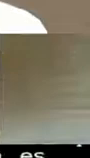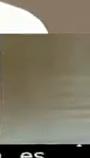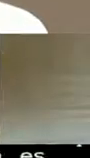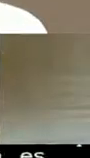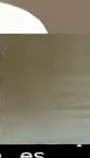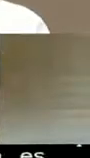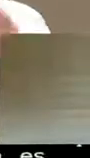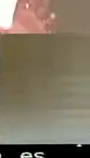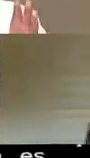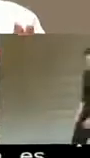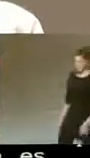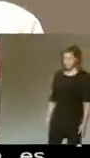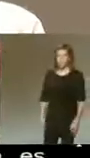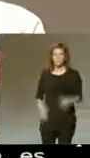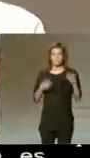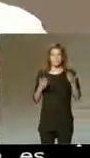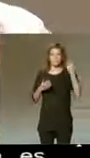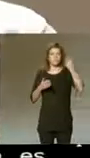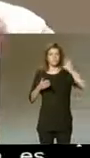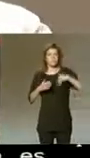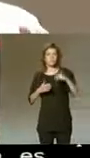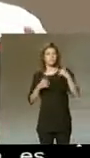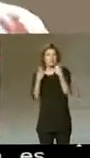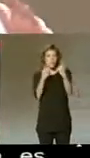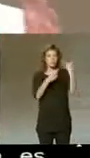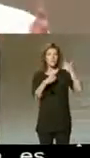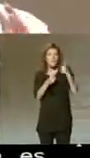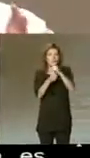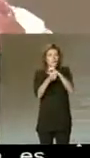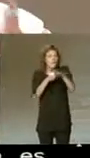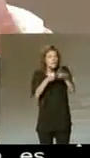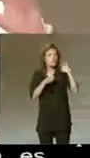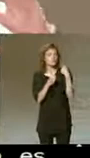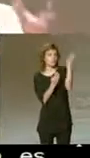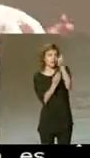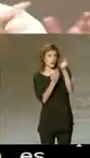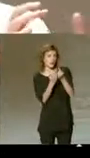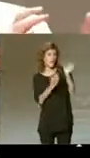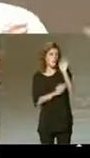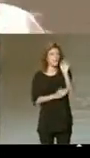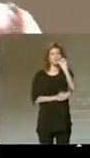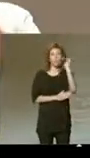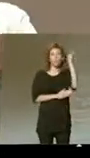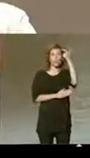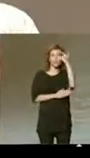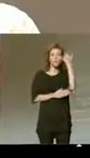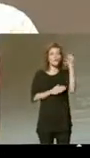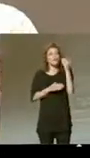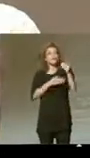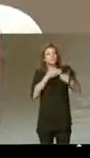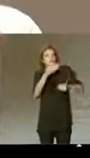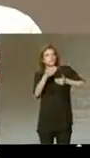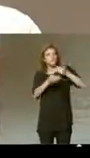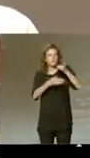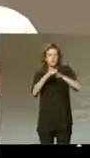a safety need, a weather-related need. Once we've covered that need, once we have that